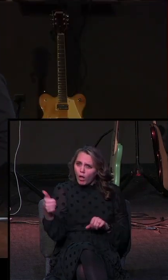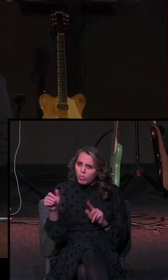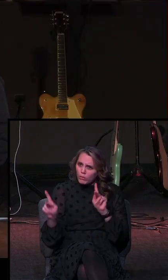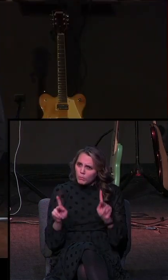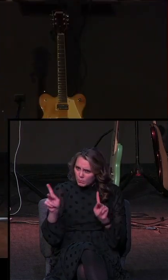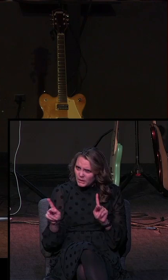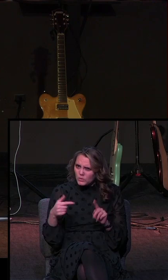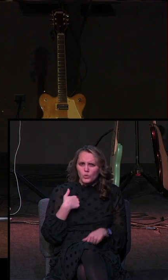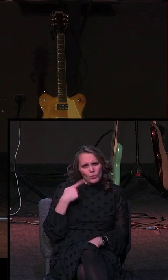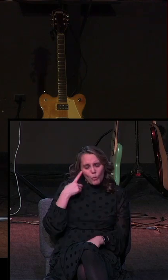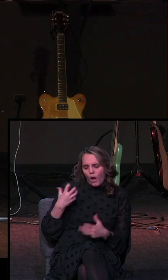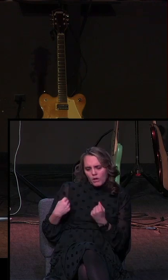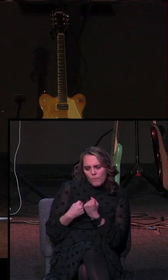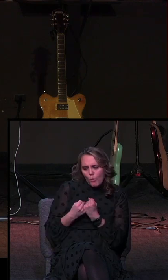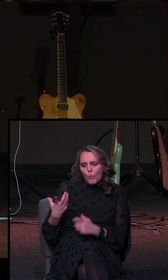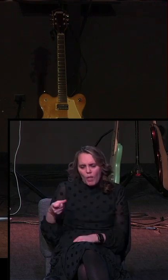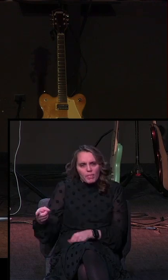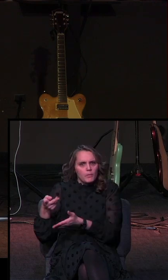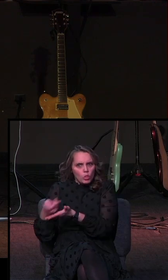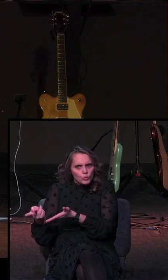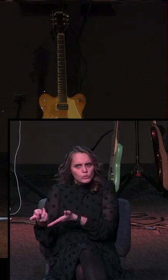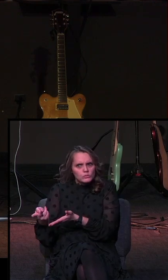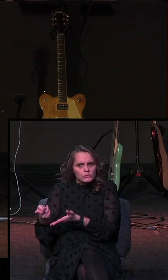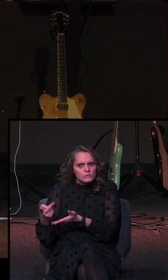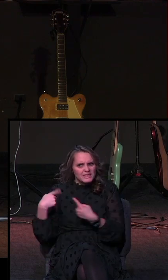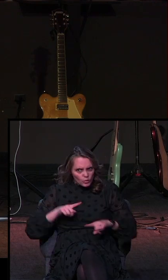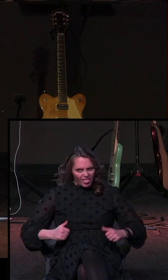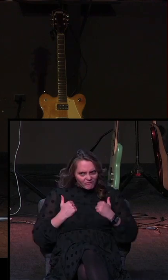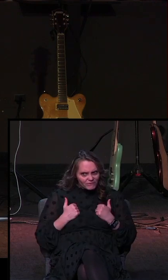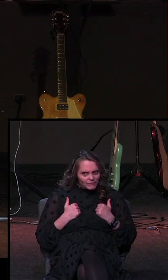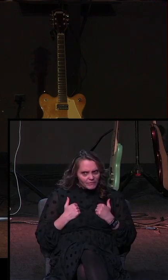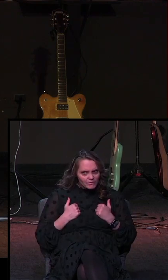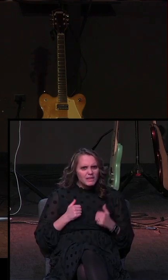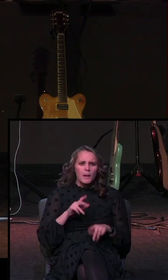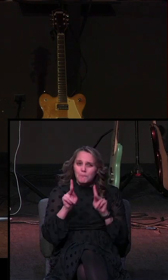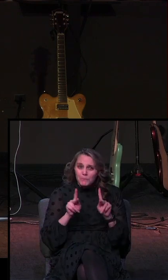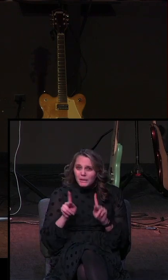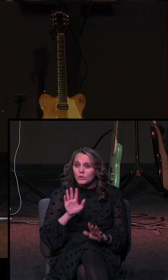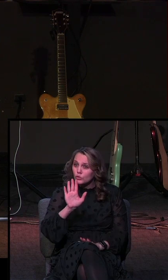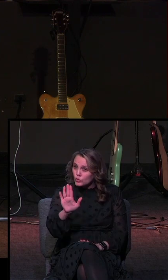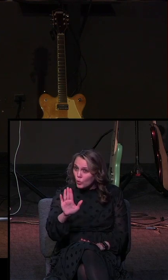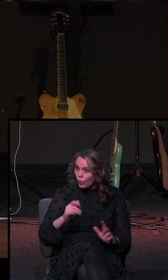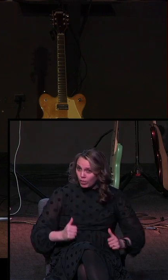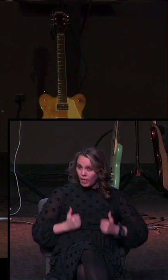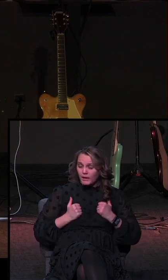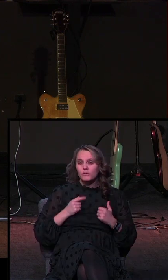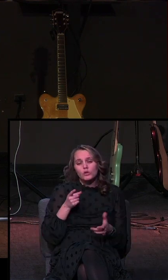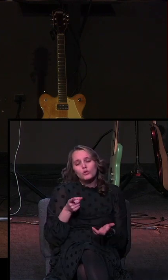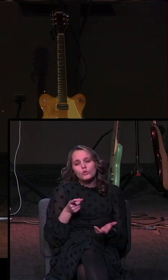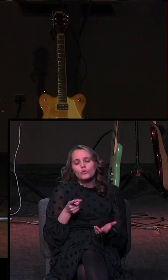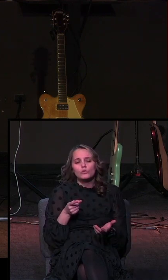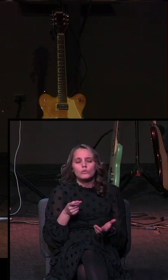we root for people to lose in life? Are there people in your life that you sort of